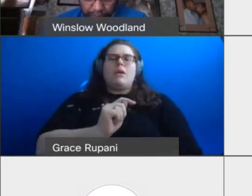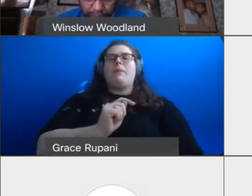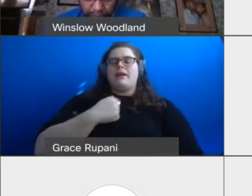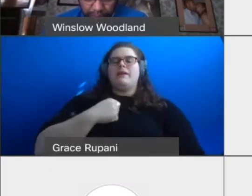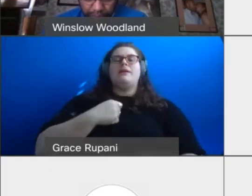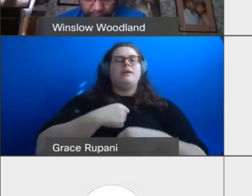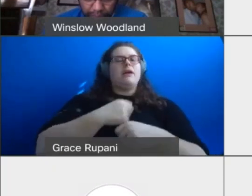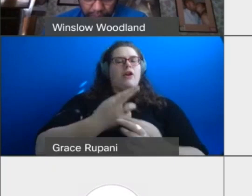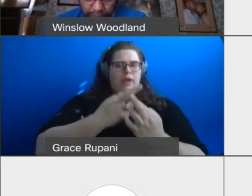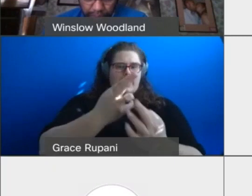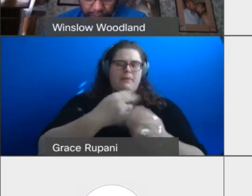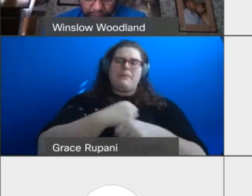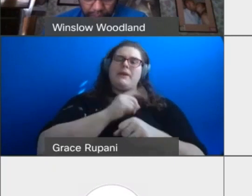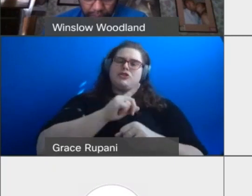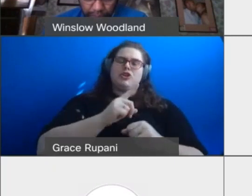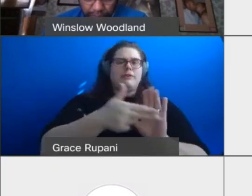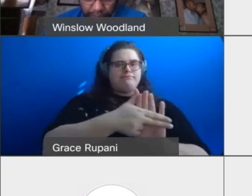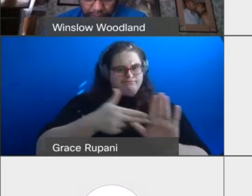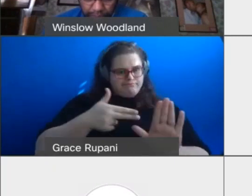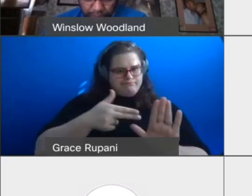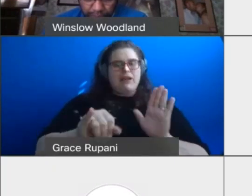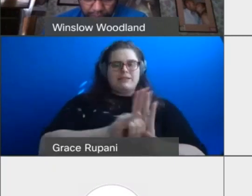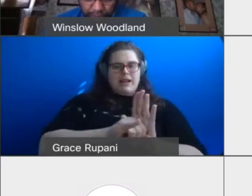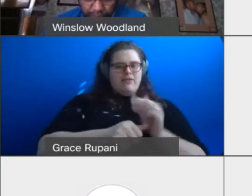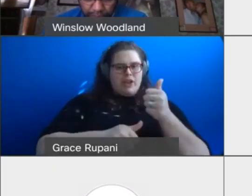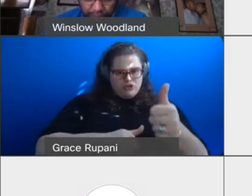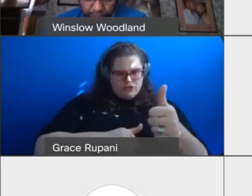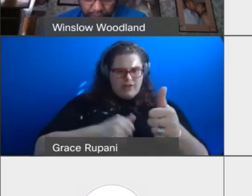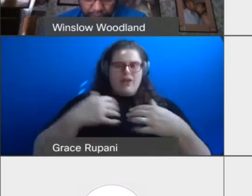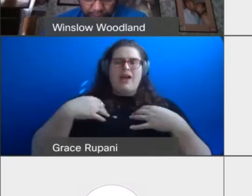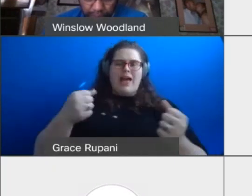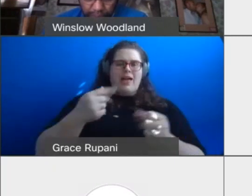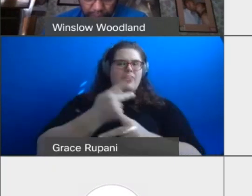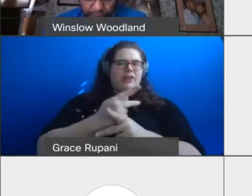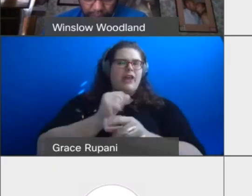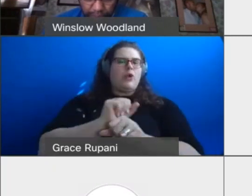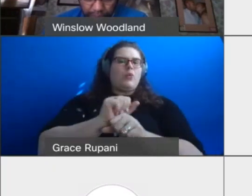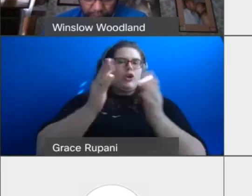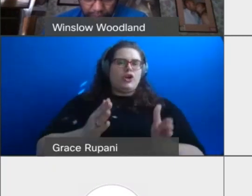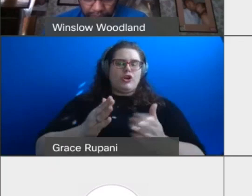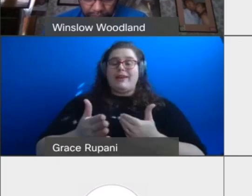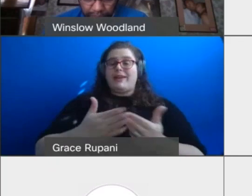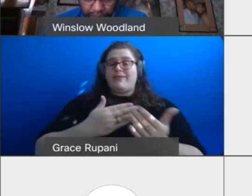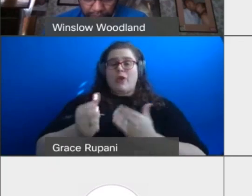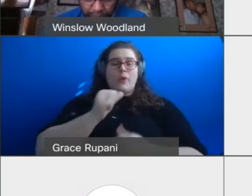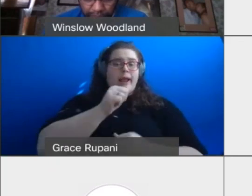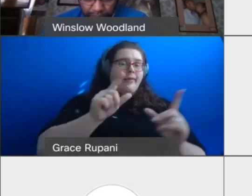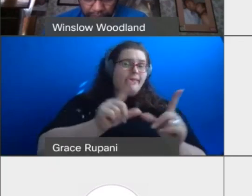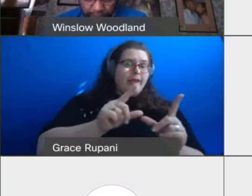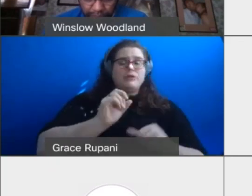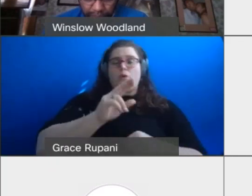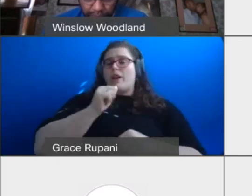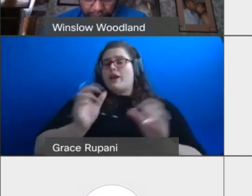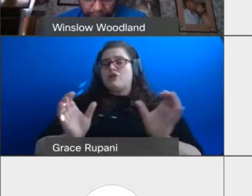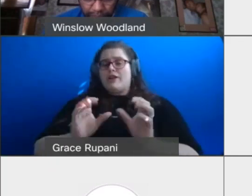as a healthcare worker, because even though your staff may not be licensed or certified, they are still working